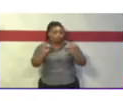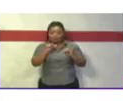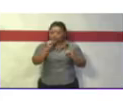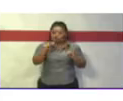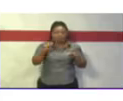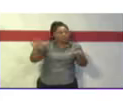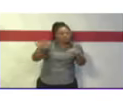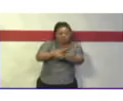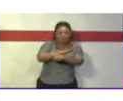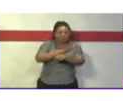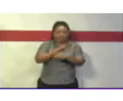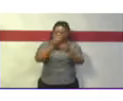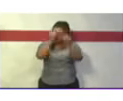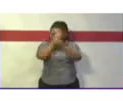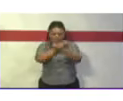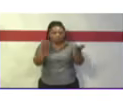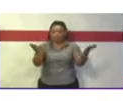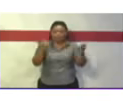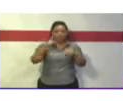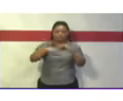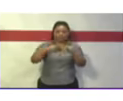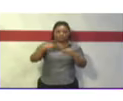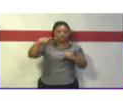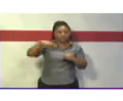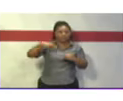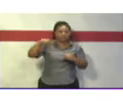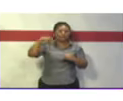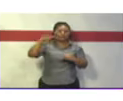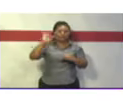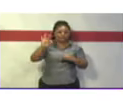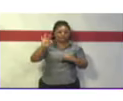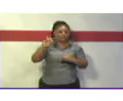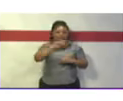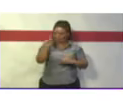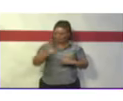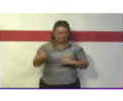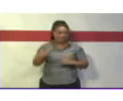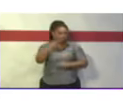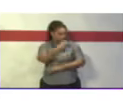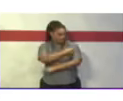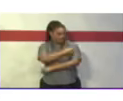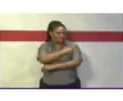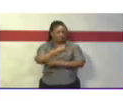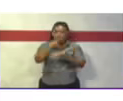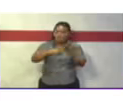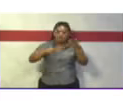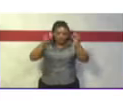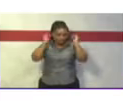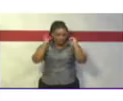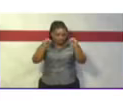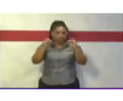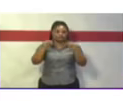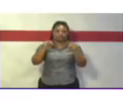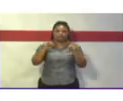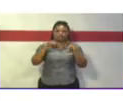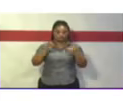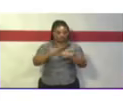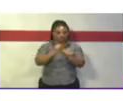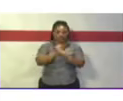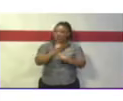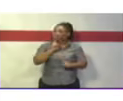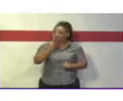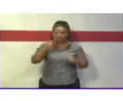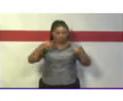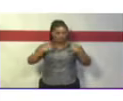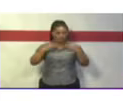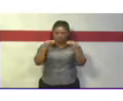Pfizer vaccine. So I was just wondering, what is the ministry doing to make sure that there is more information on this Pfizer vaccine and